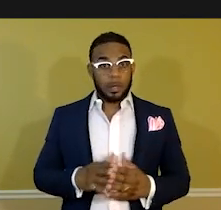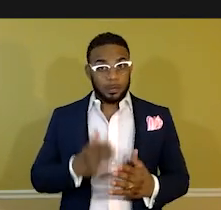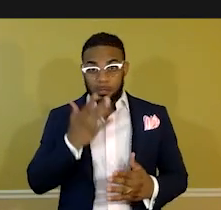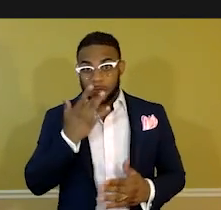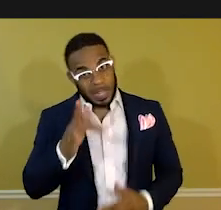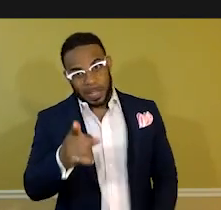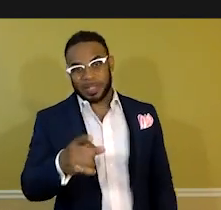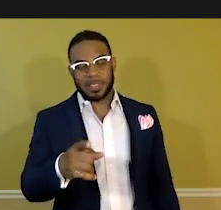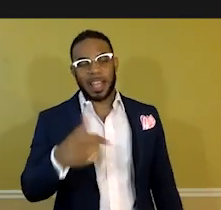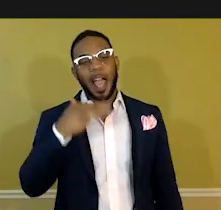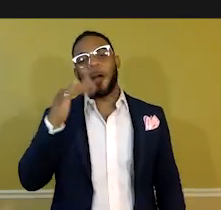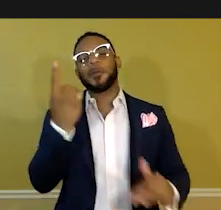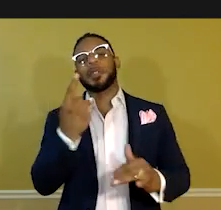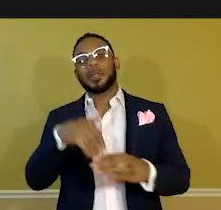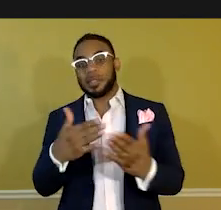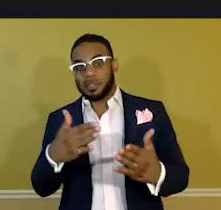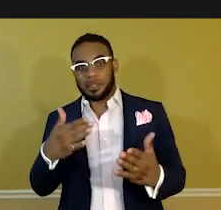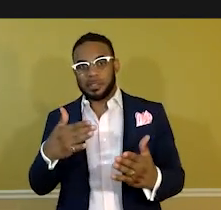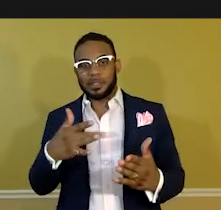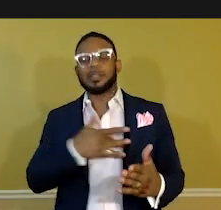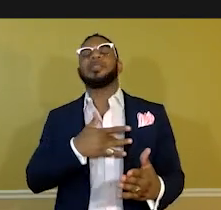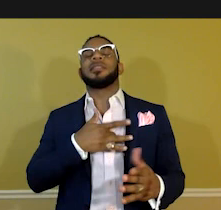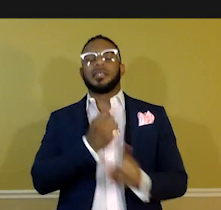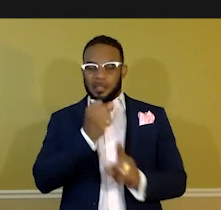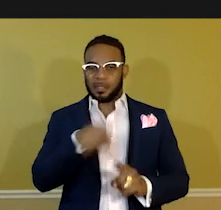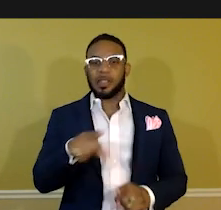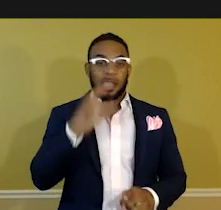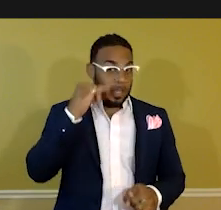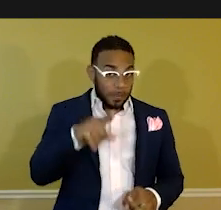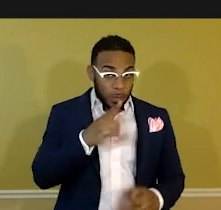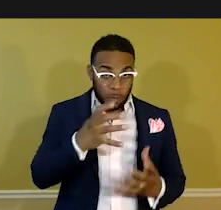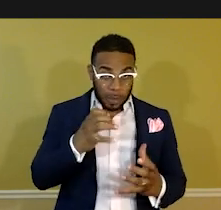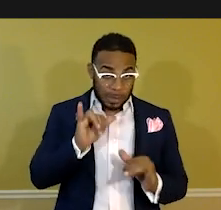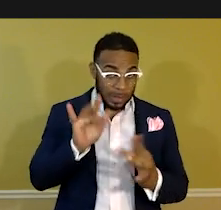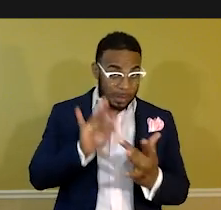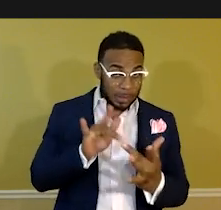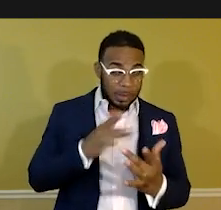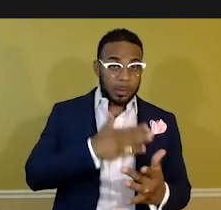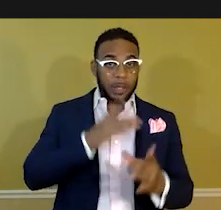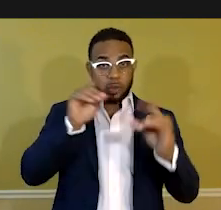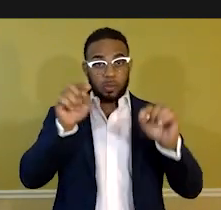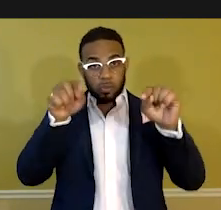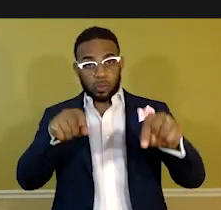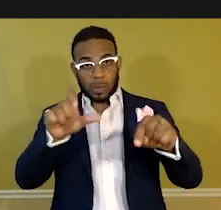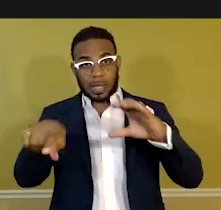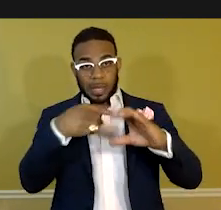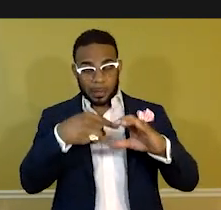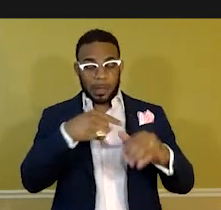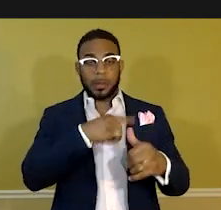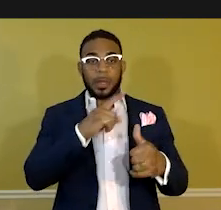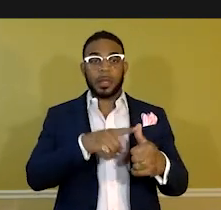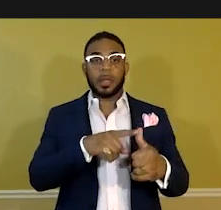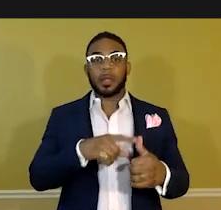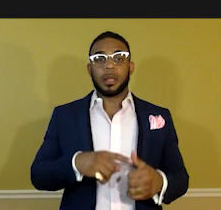luck. I hope that, you know, something in here resonated with you. Um, if you would like to stay in touch, please do. You can email me,